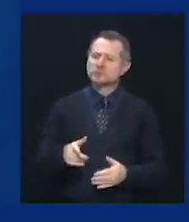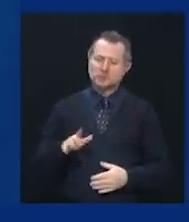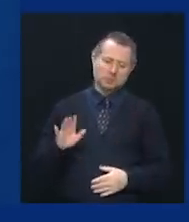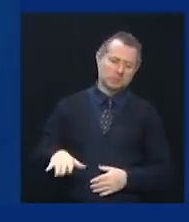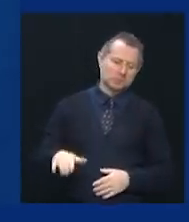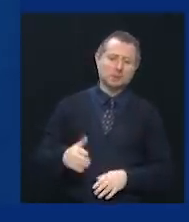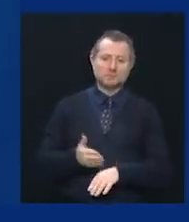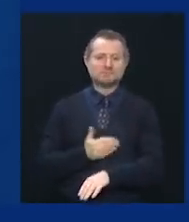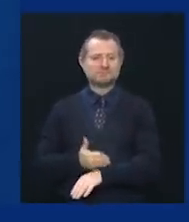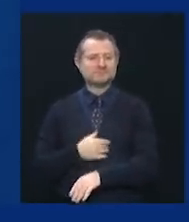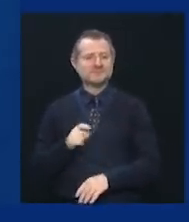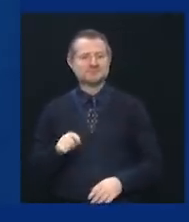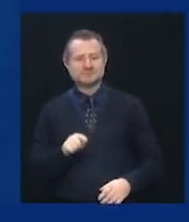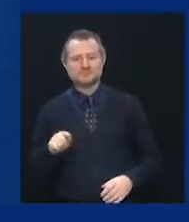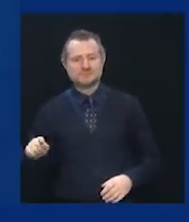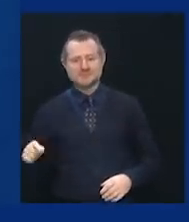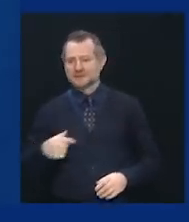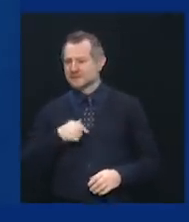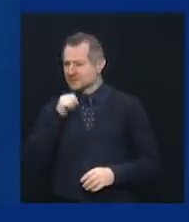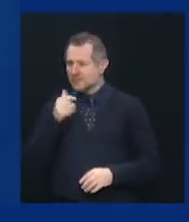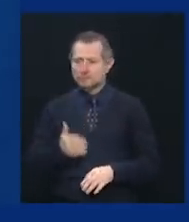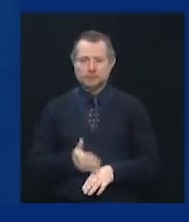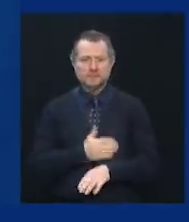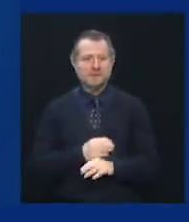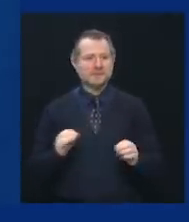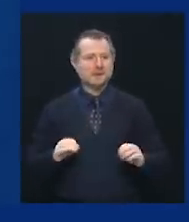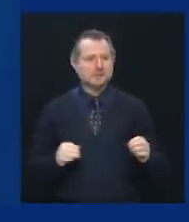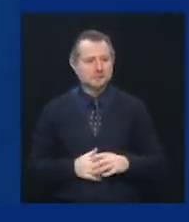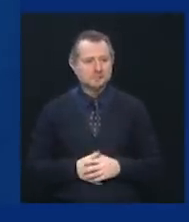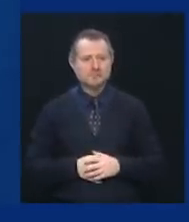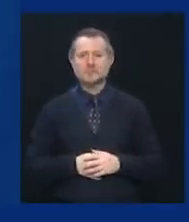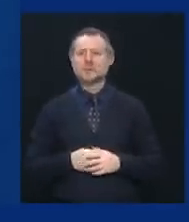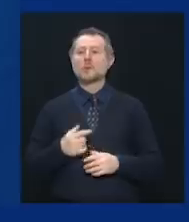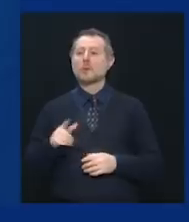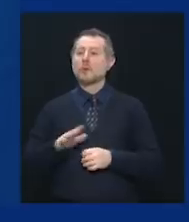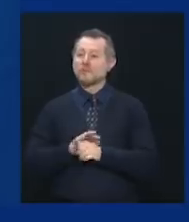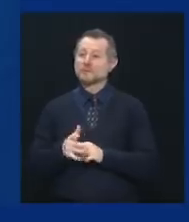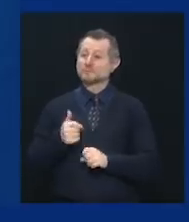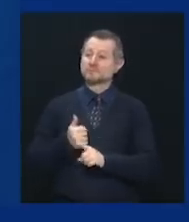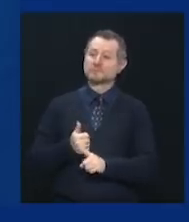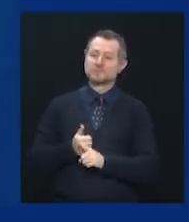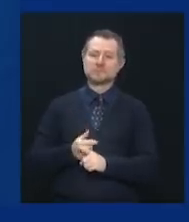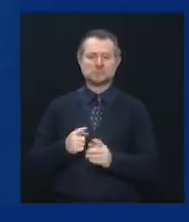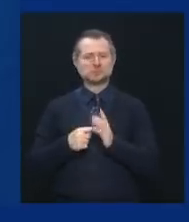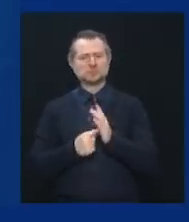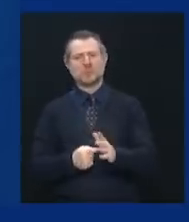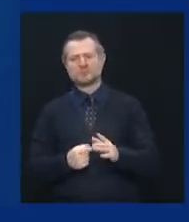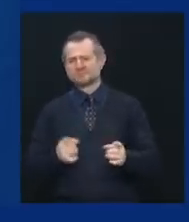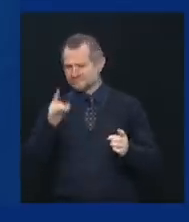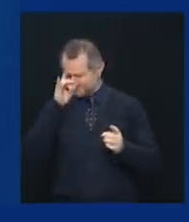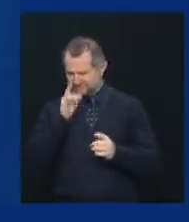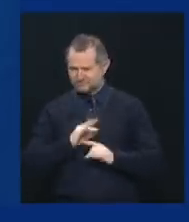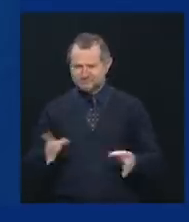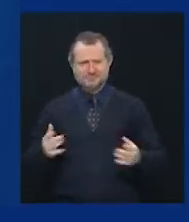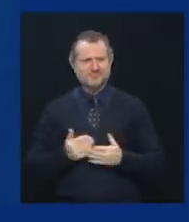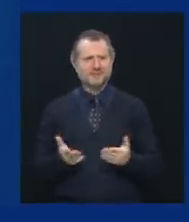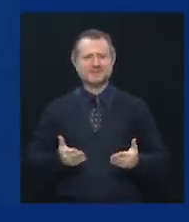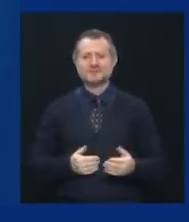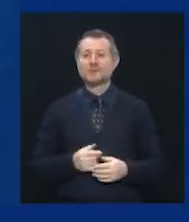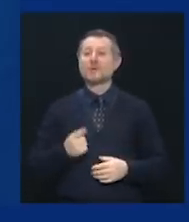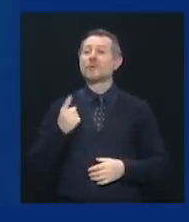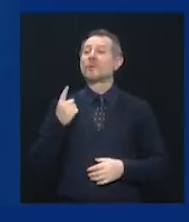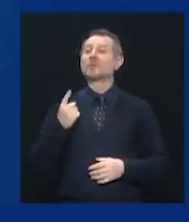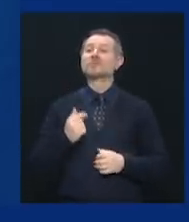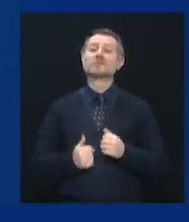attention or sense of urgency. COVID revealed many ugly things. One of the most ugly to